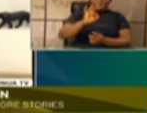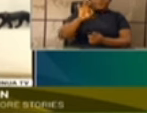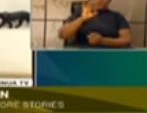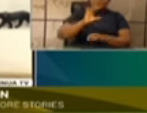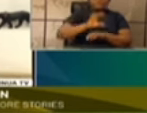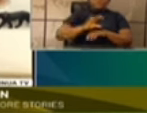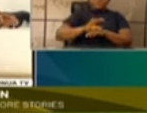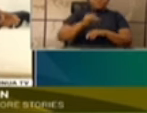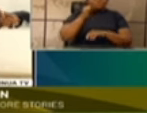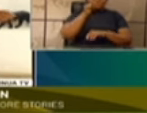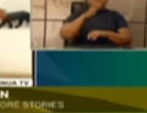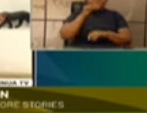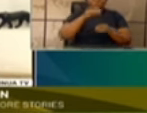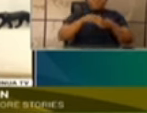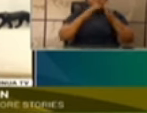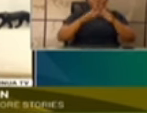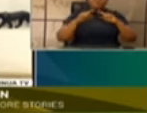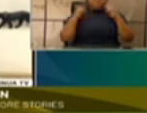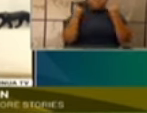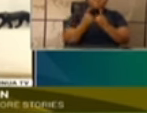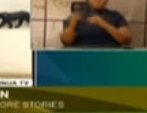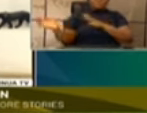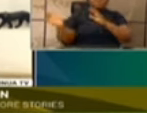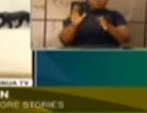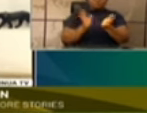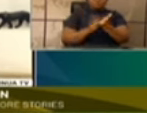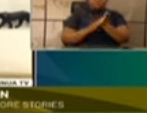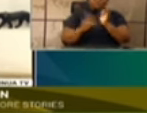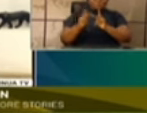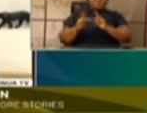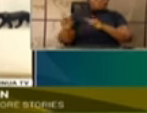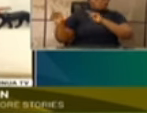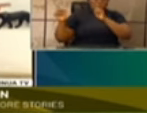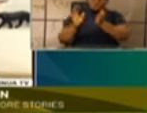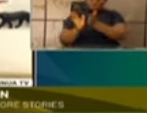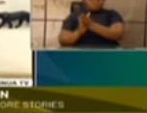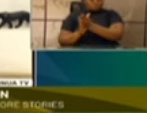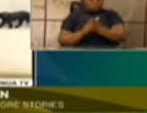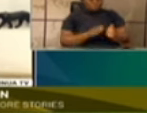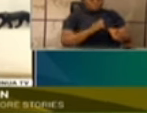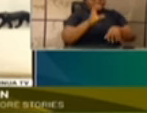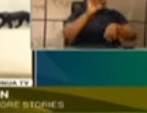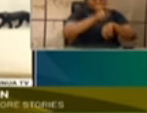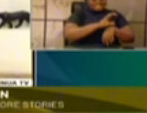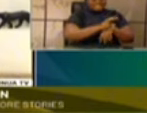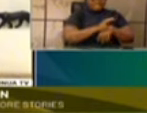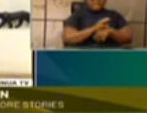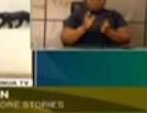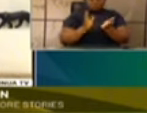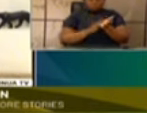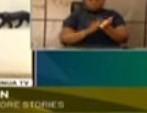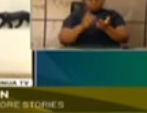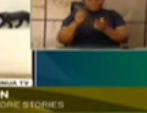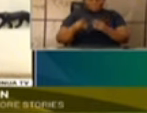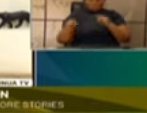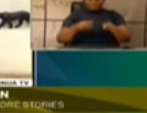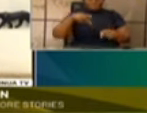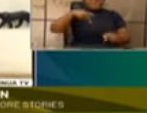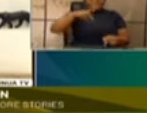for, make brother Nopa. Nase, school for us also, and your school. Let's say school no, as I saw my